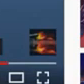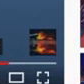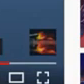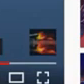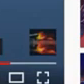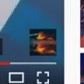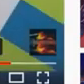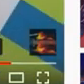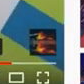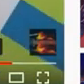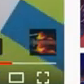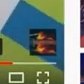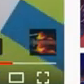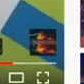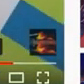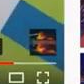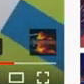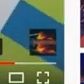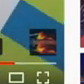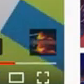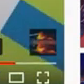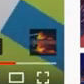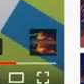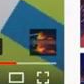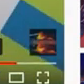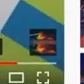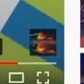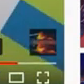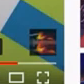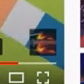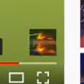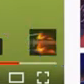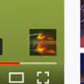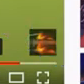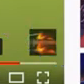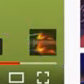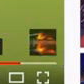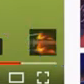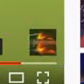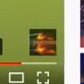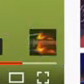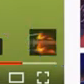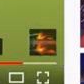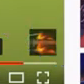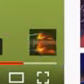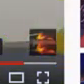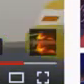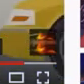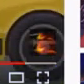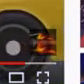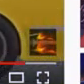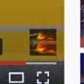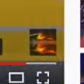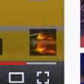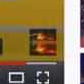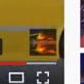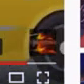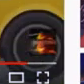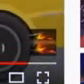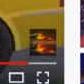1971. The holiday was enacted at the federal level by legislation signed by President Ronald Reagan in 1986.